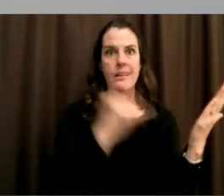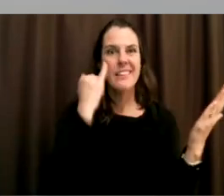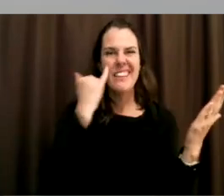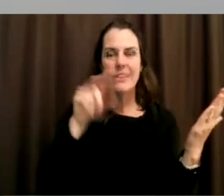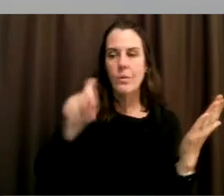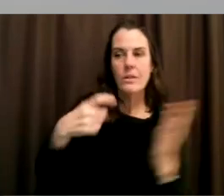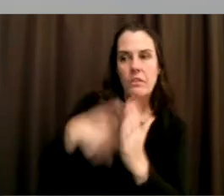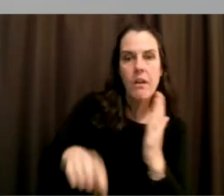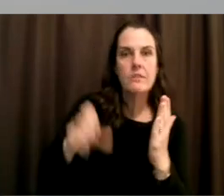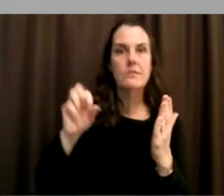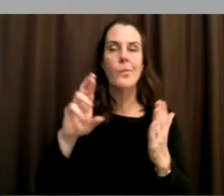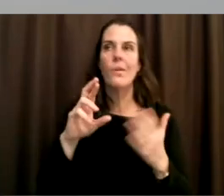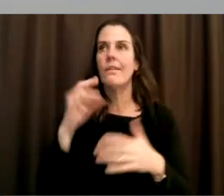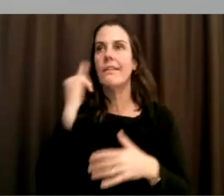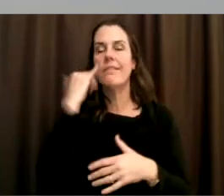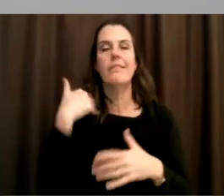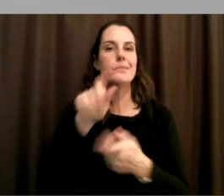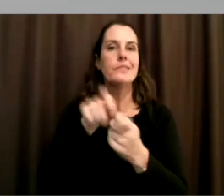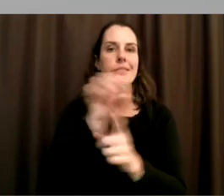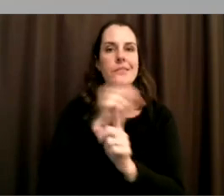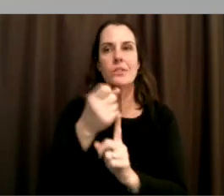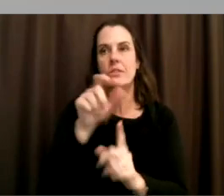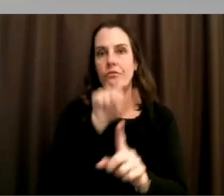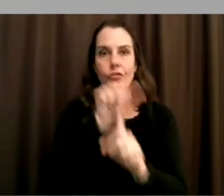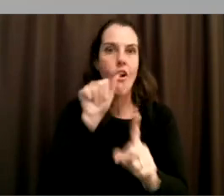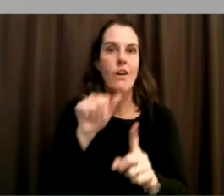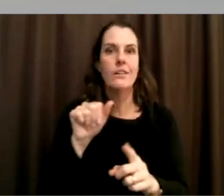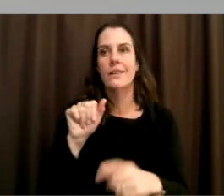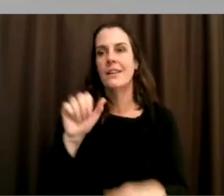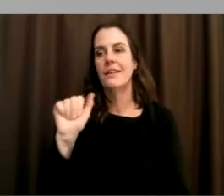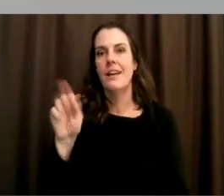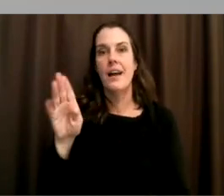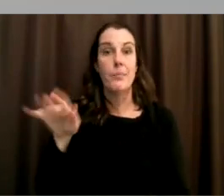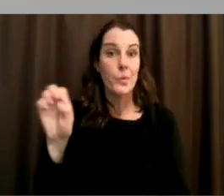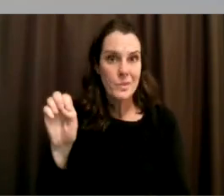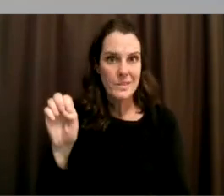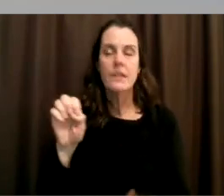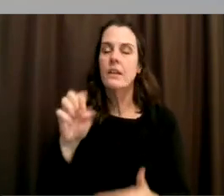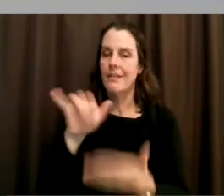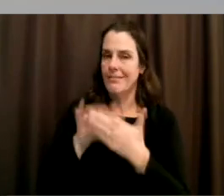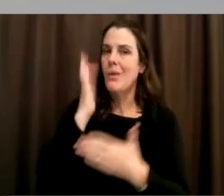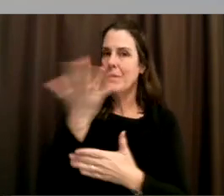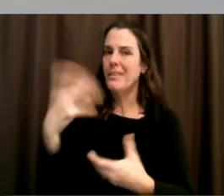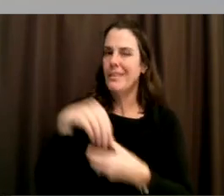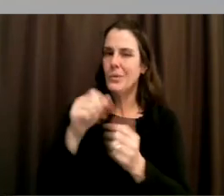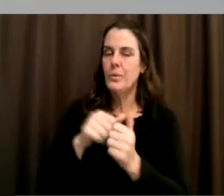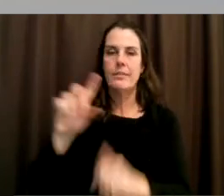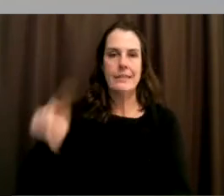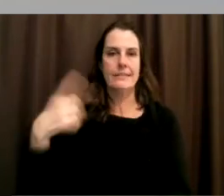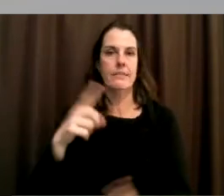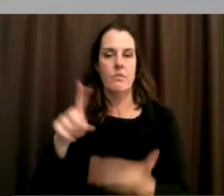if there's instances of fraud and abuse, so these will be included in the single audit